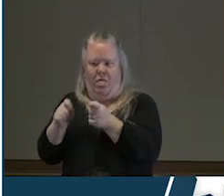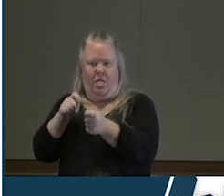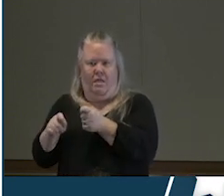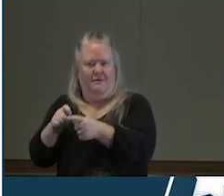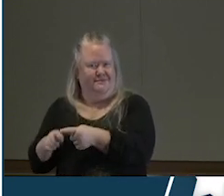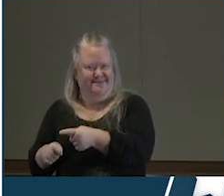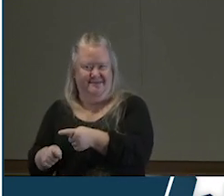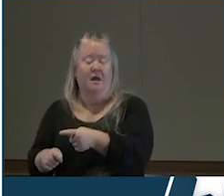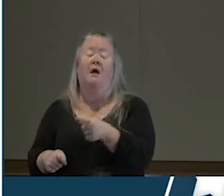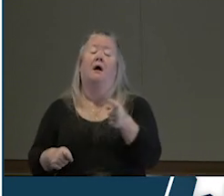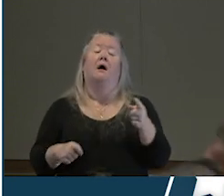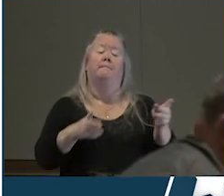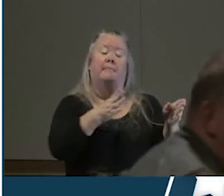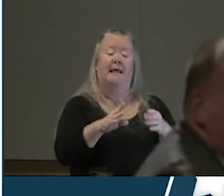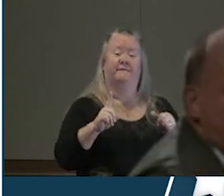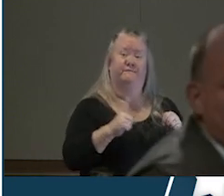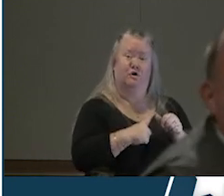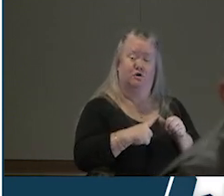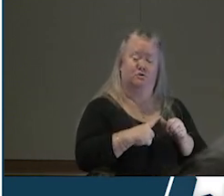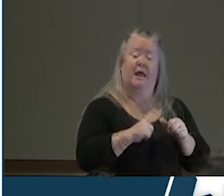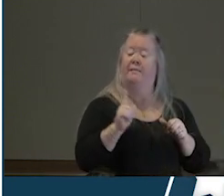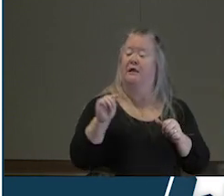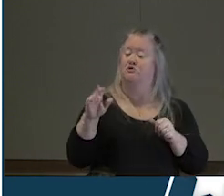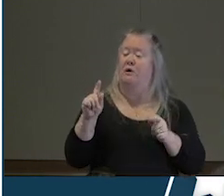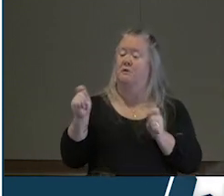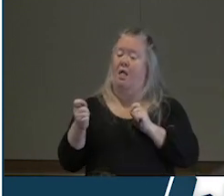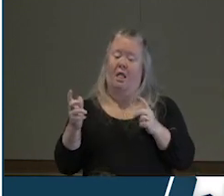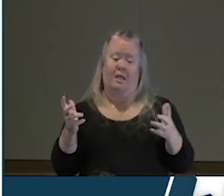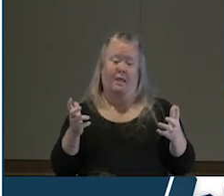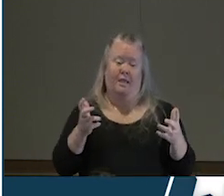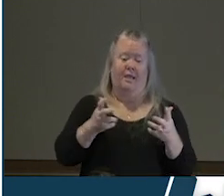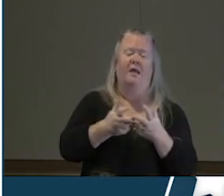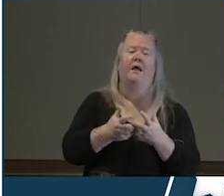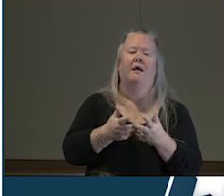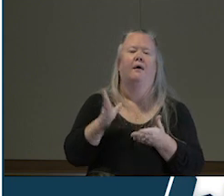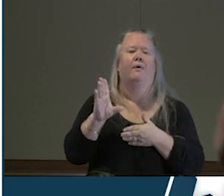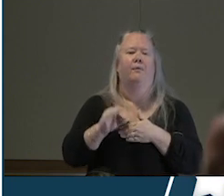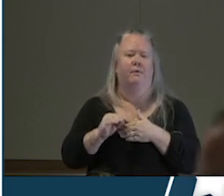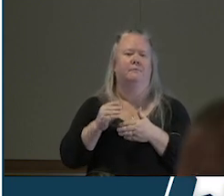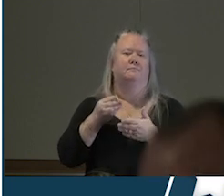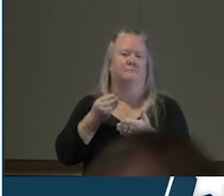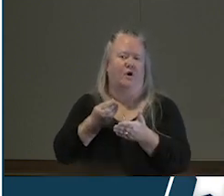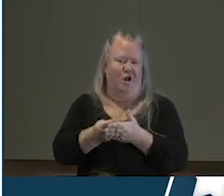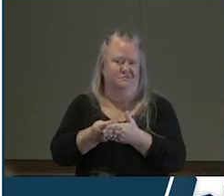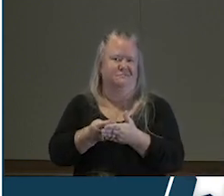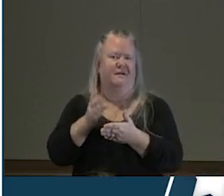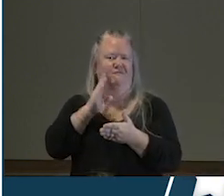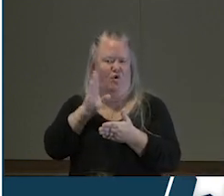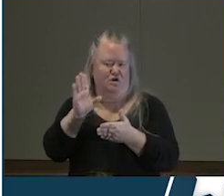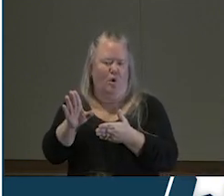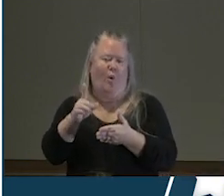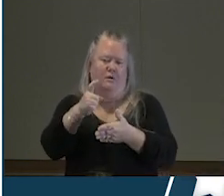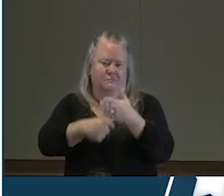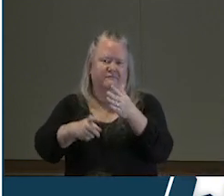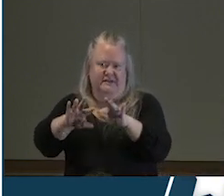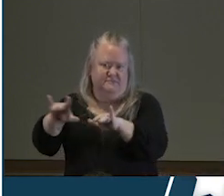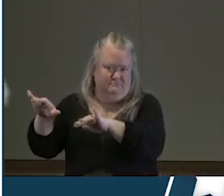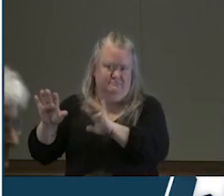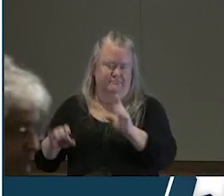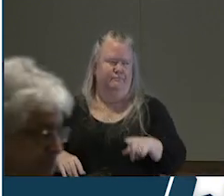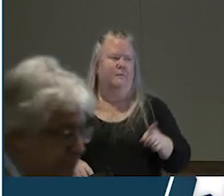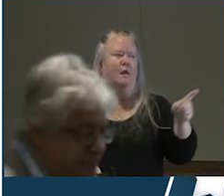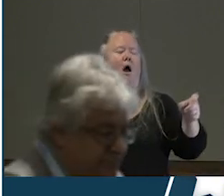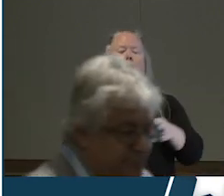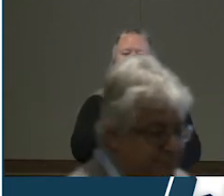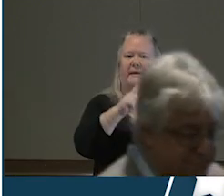trust. If you do the planning and then craft the trust around it, you might be a little more cost efficient in your creation costs. That's why I